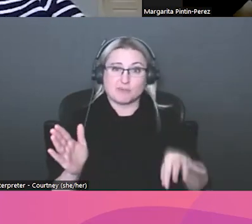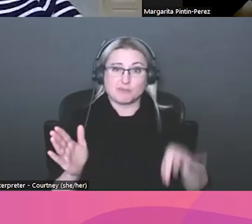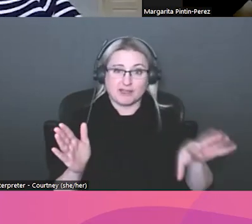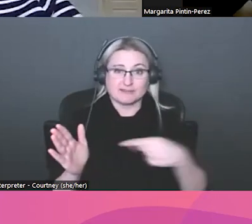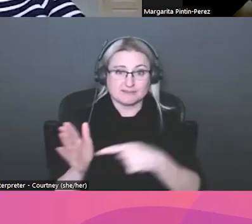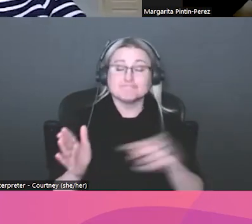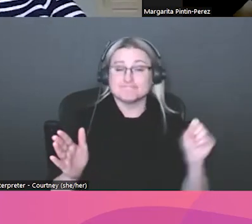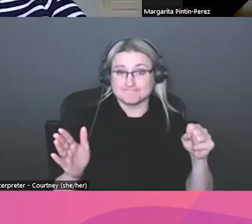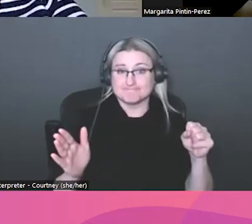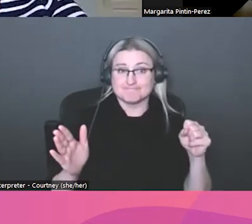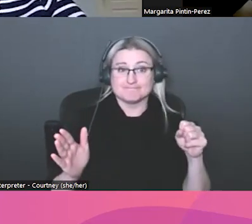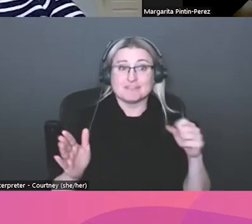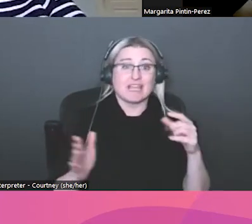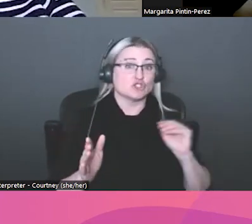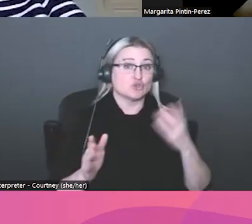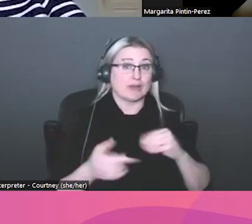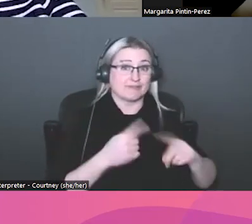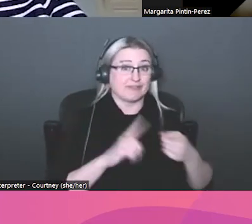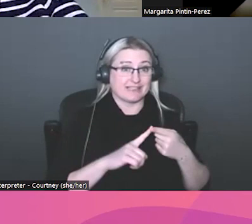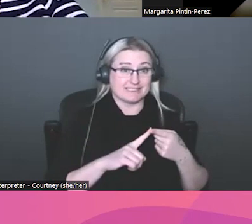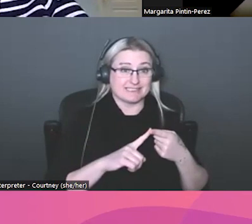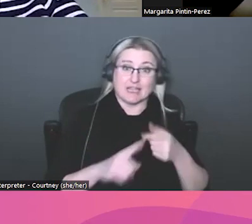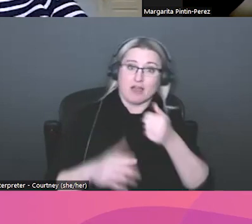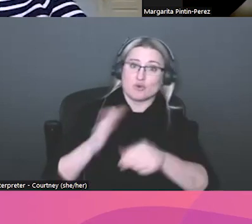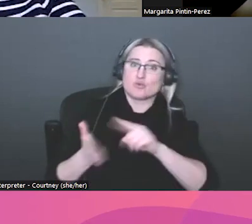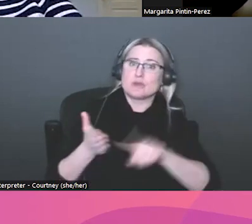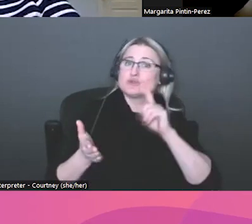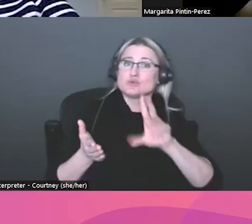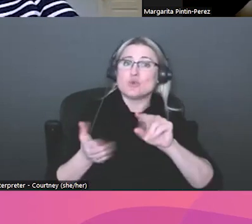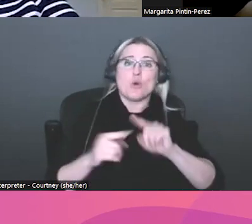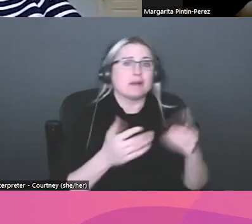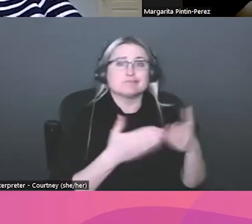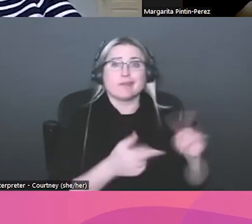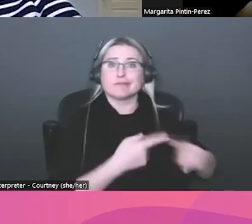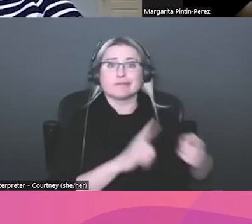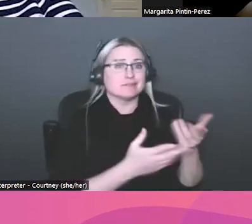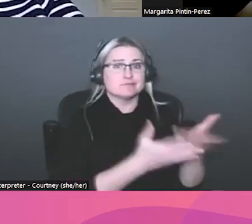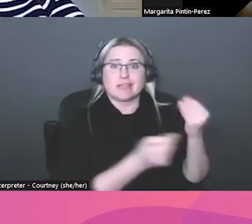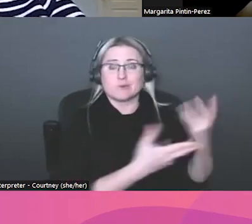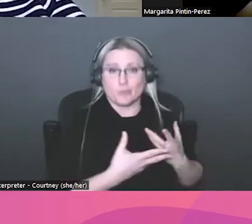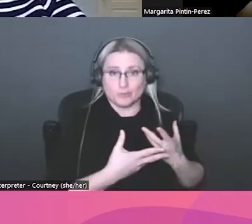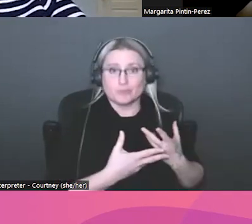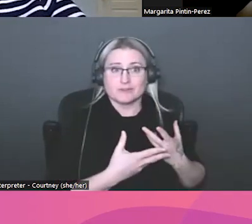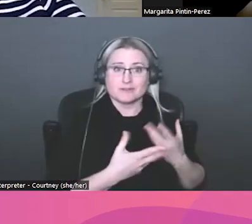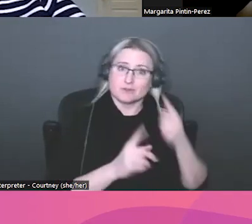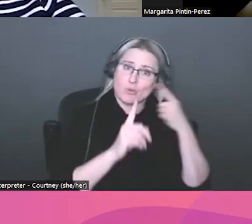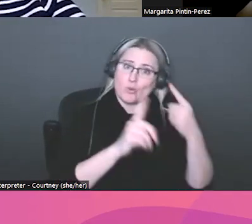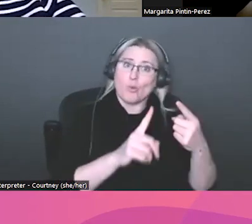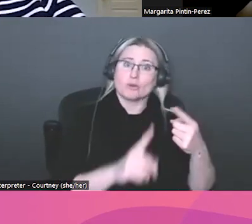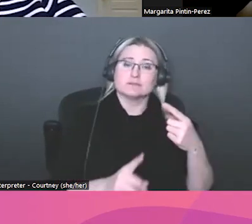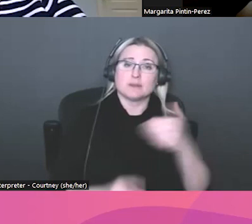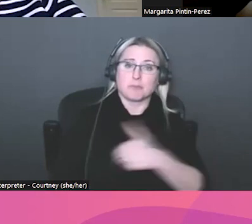something I hear from trans friends, not necessarily in the context of my research, but in the context of friends who are trying to get top surgery, for